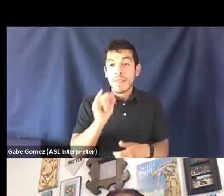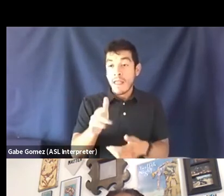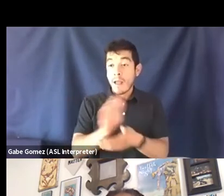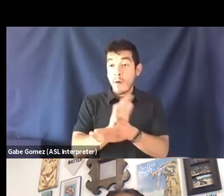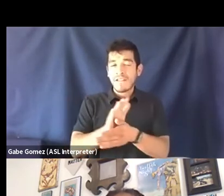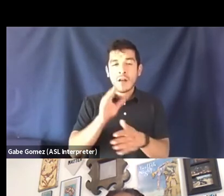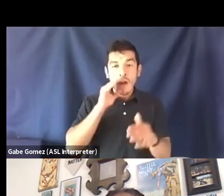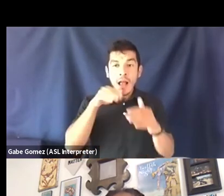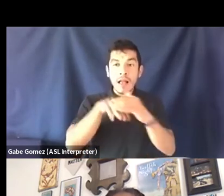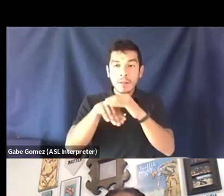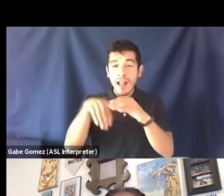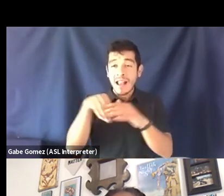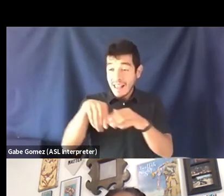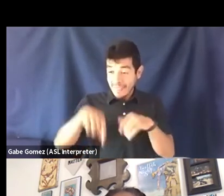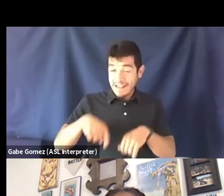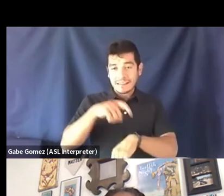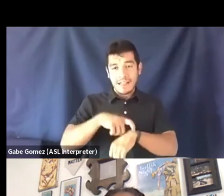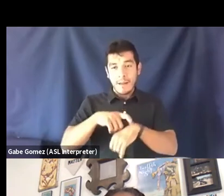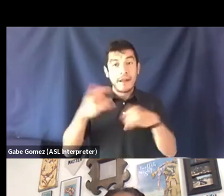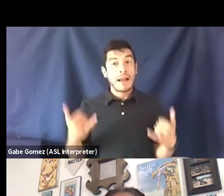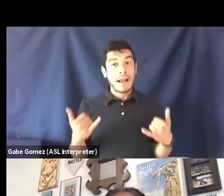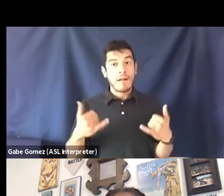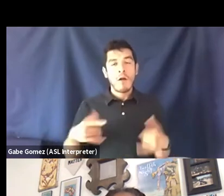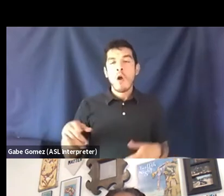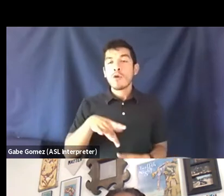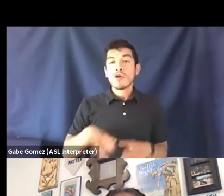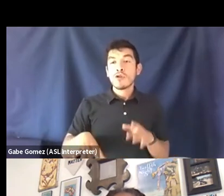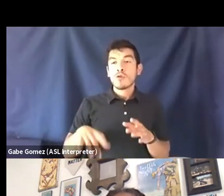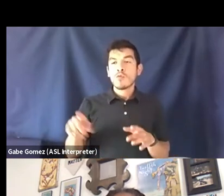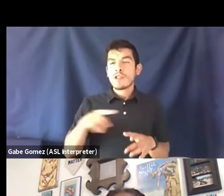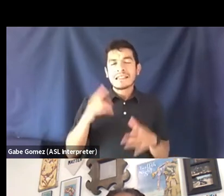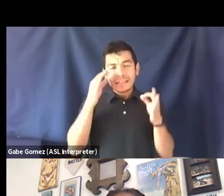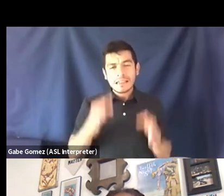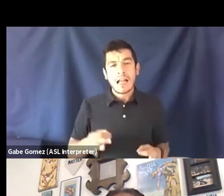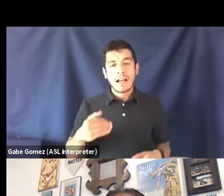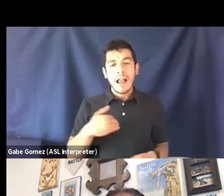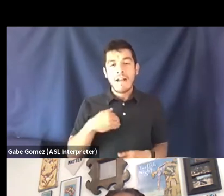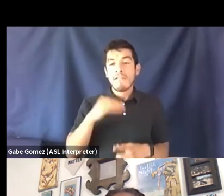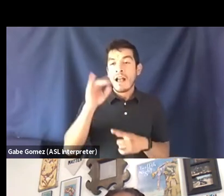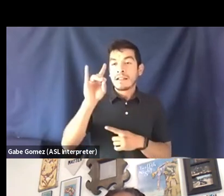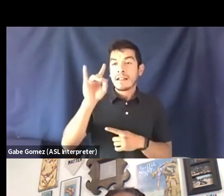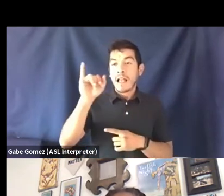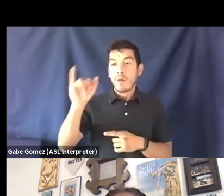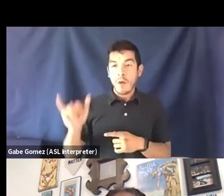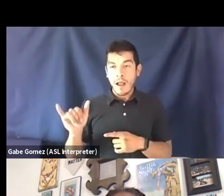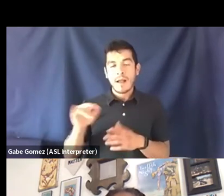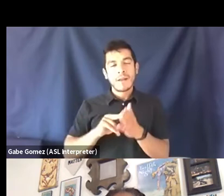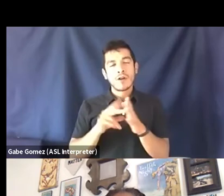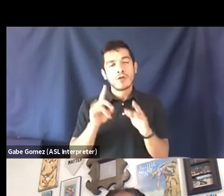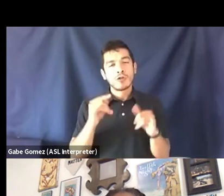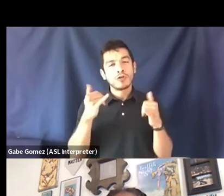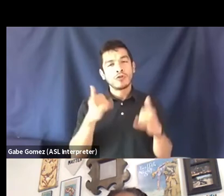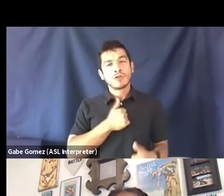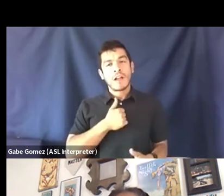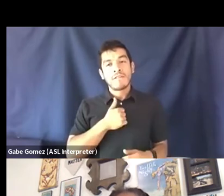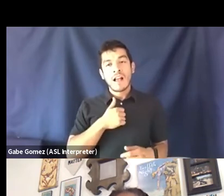moment. We chose to have a DIY theatrical and to move forward with our theatrical release